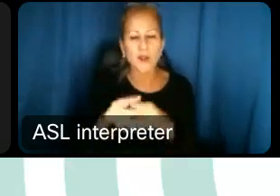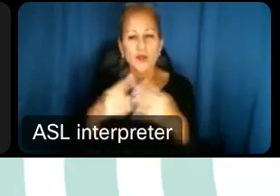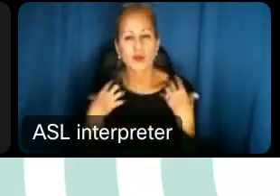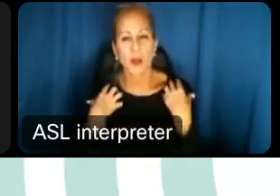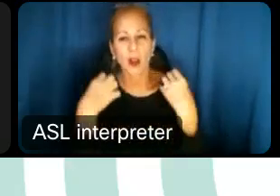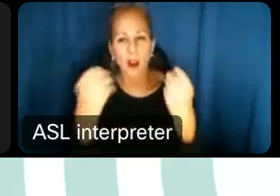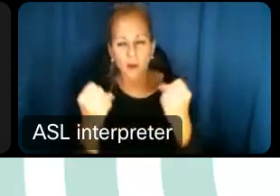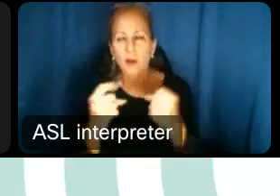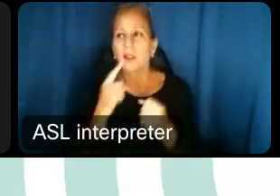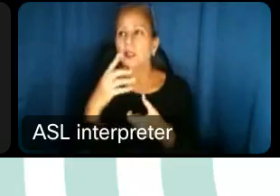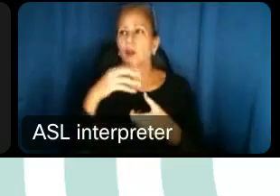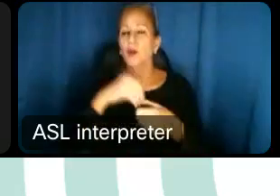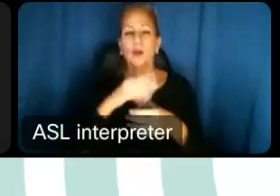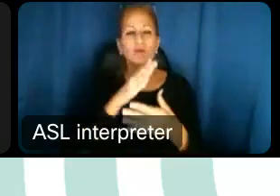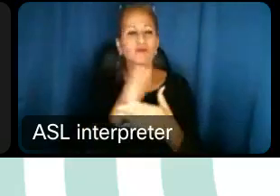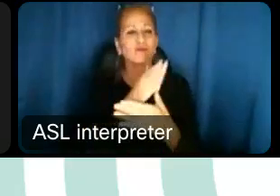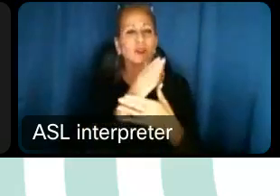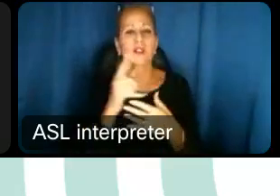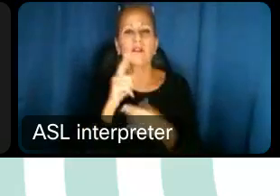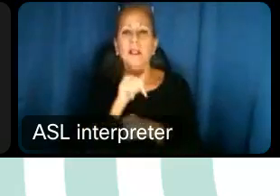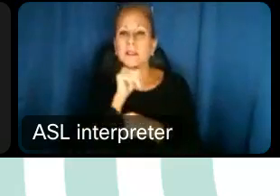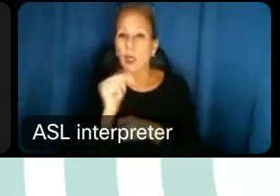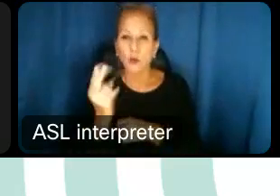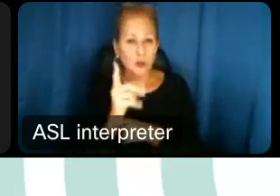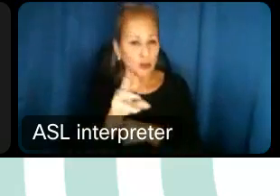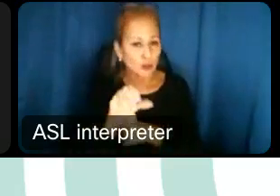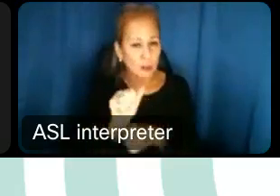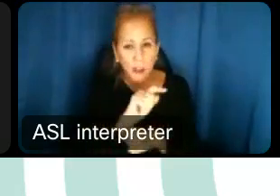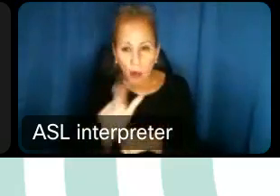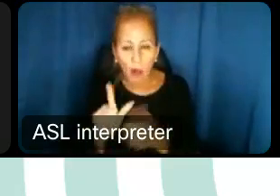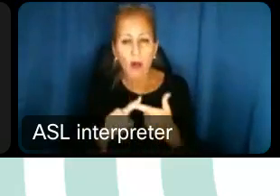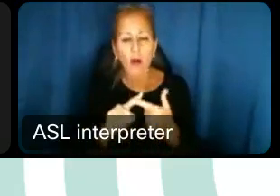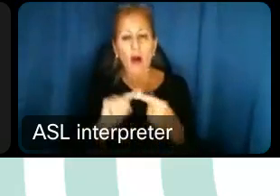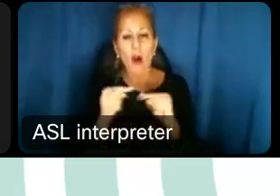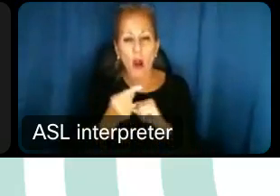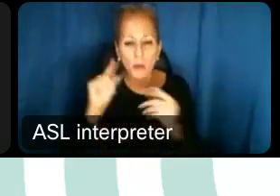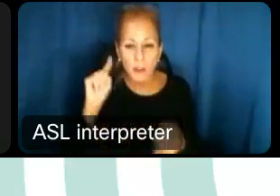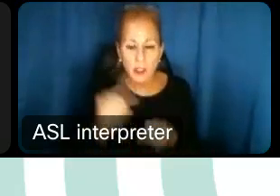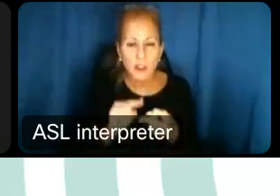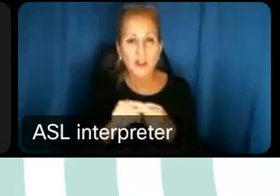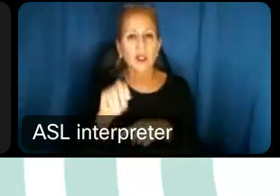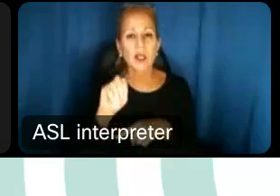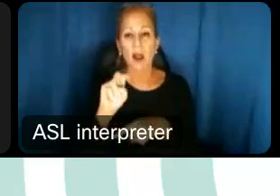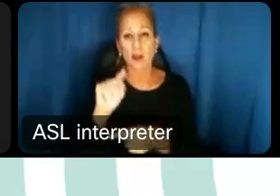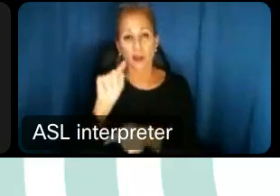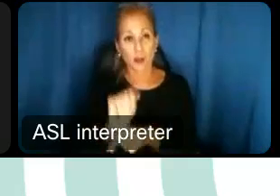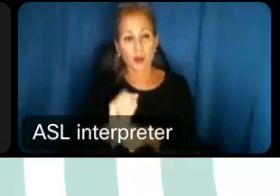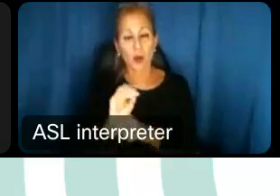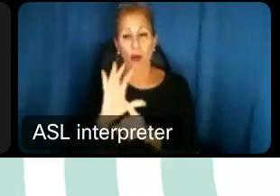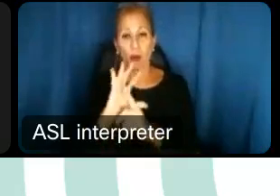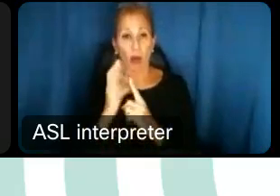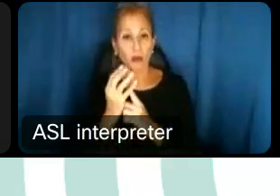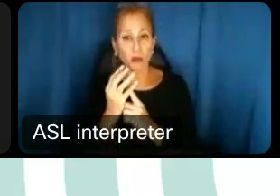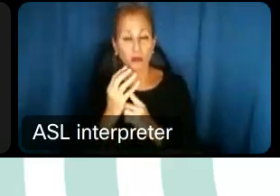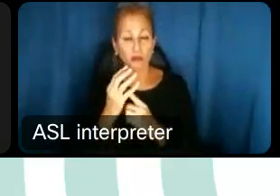recovery, including a range of abstinence from substances, harm reduction, non-traditional or cultural